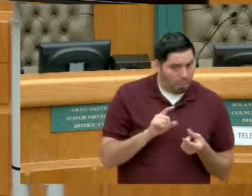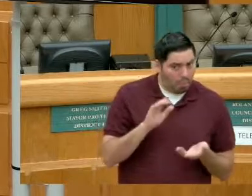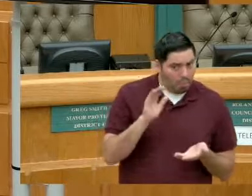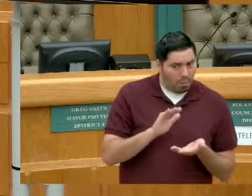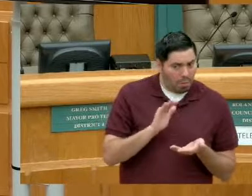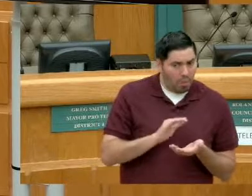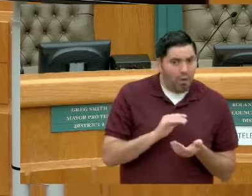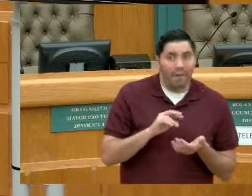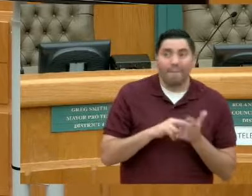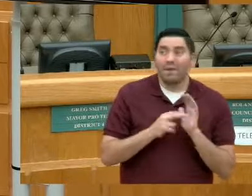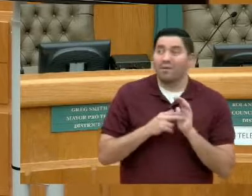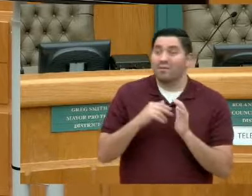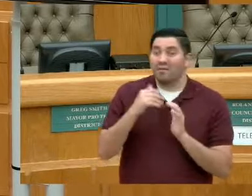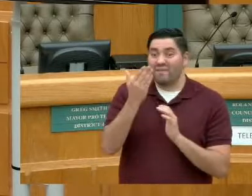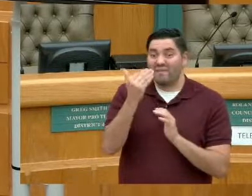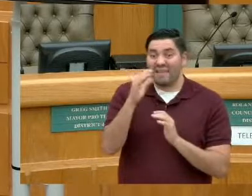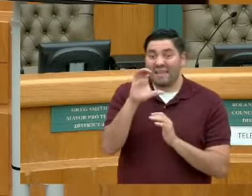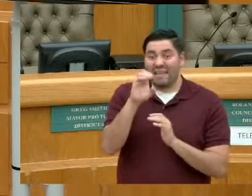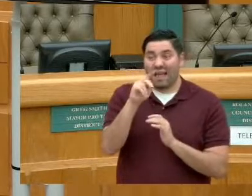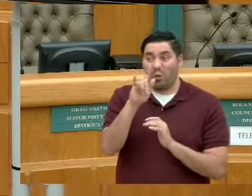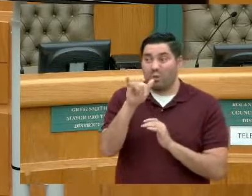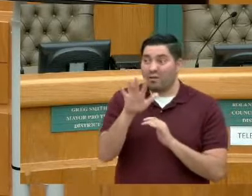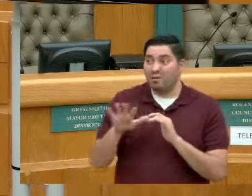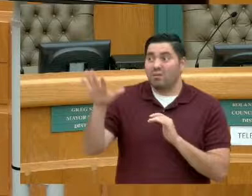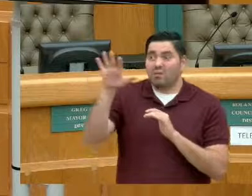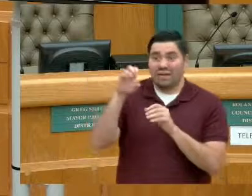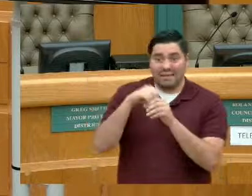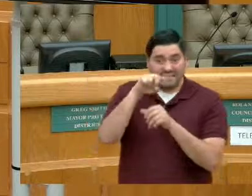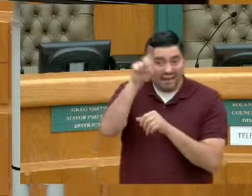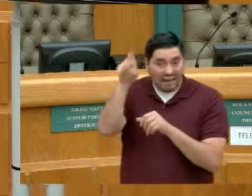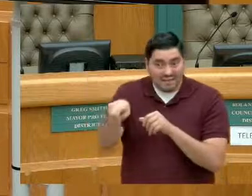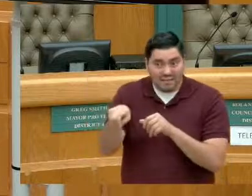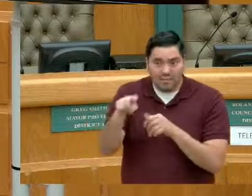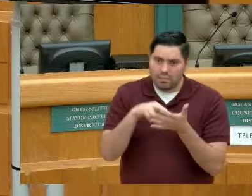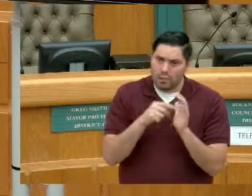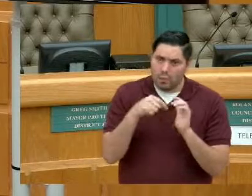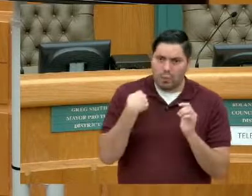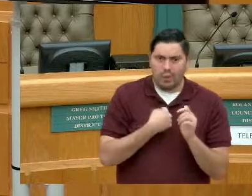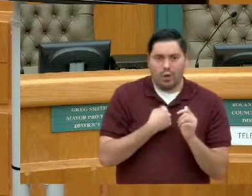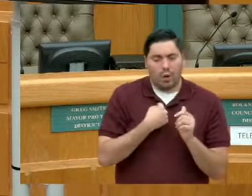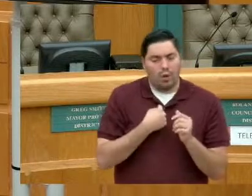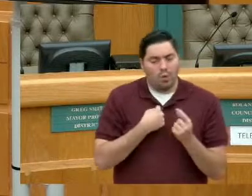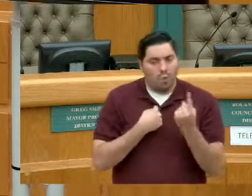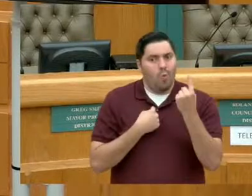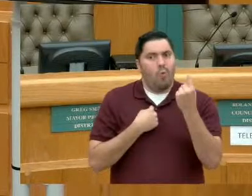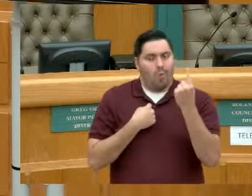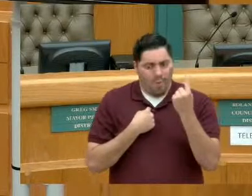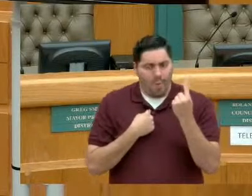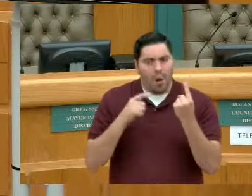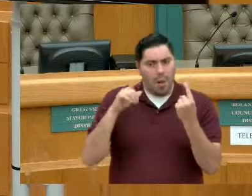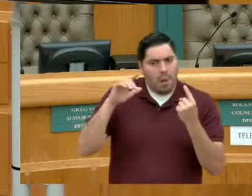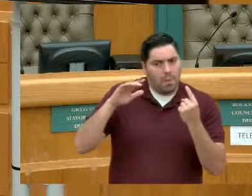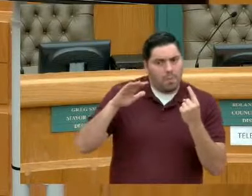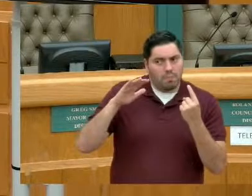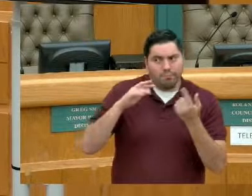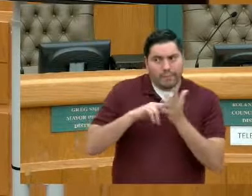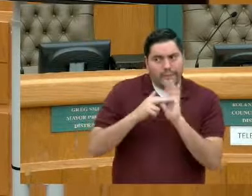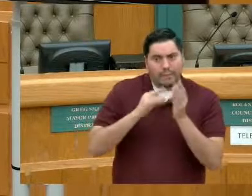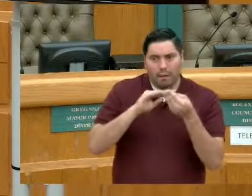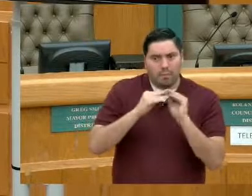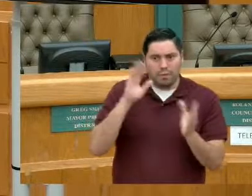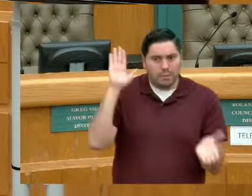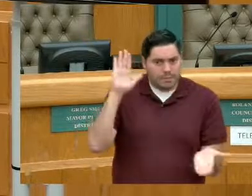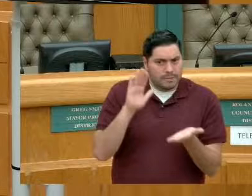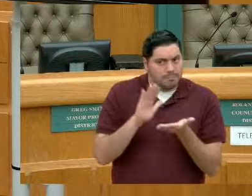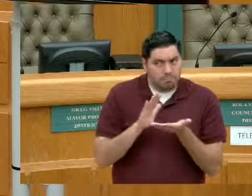top 15 counties in Texas. And also, as we continue to reopen Texas, going through our many phases, phase 1, phase 2,